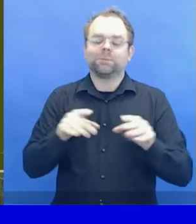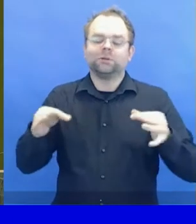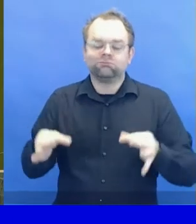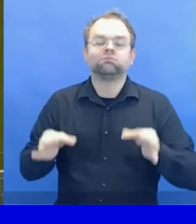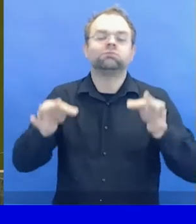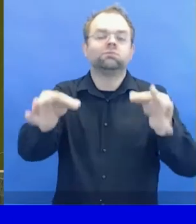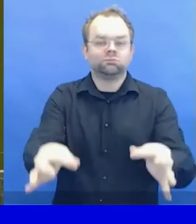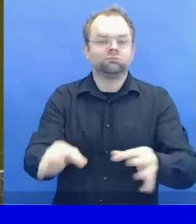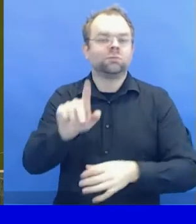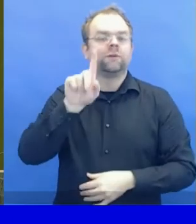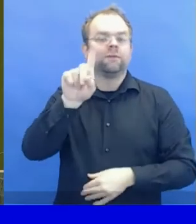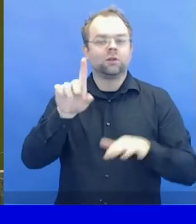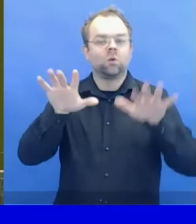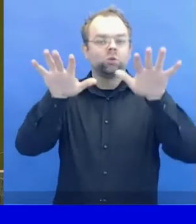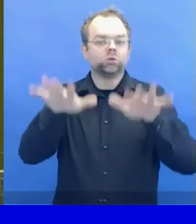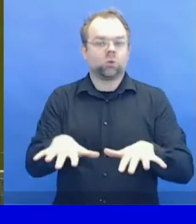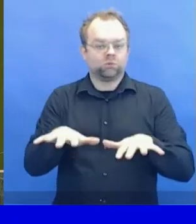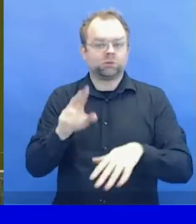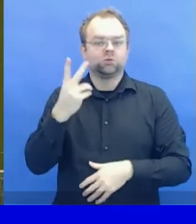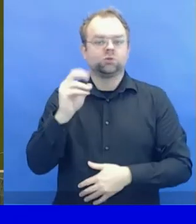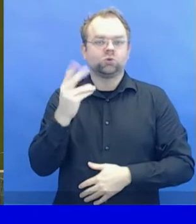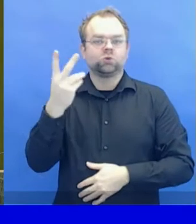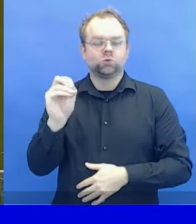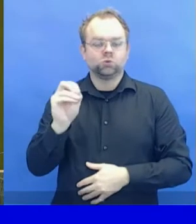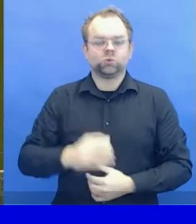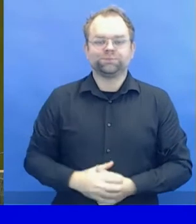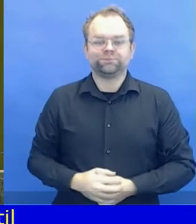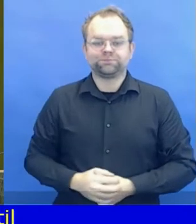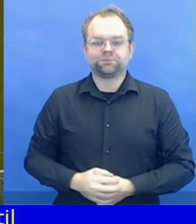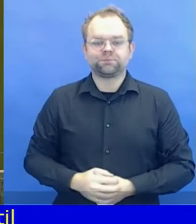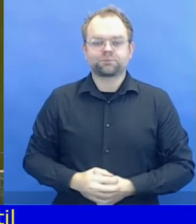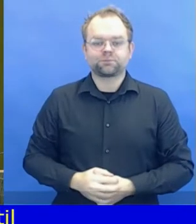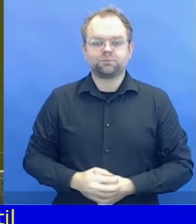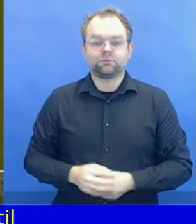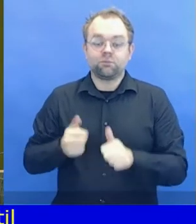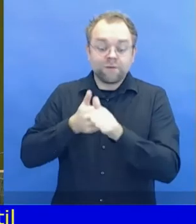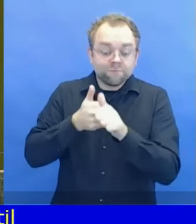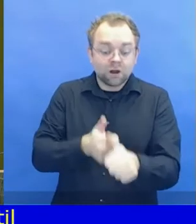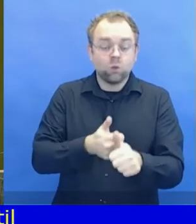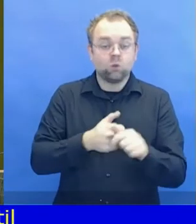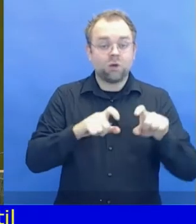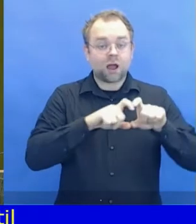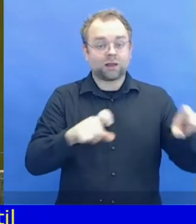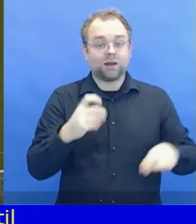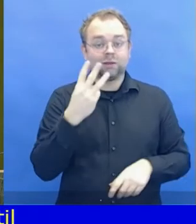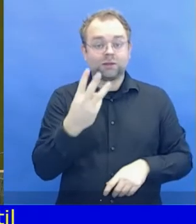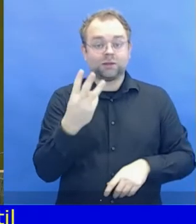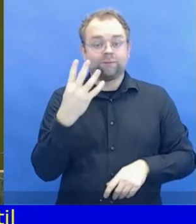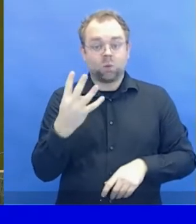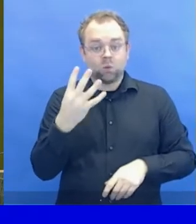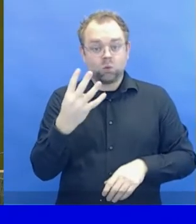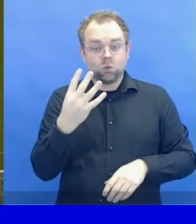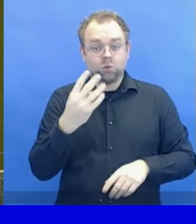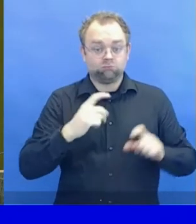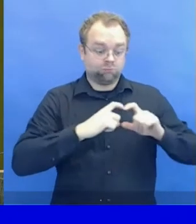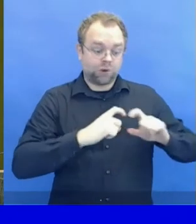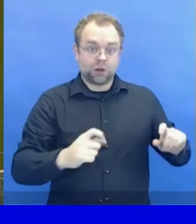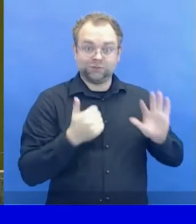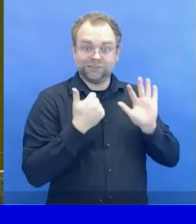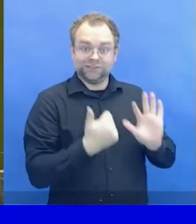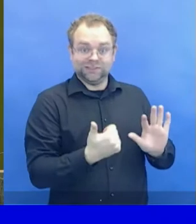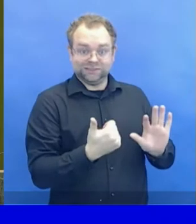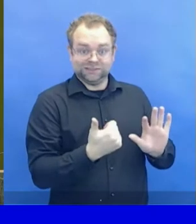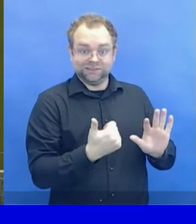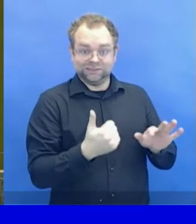prepared a list of alphabetical order of the 28 candidates thus nominated, including their